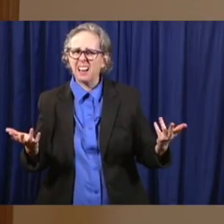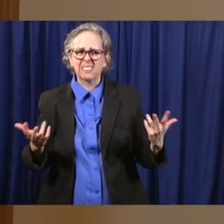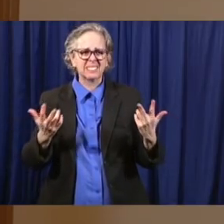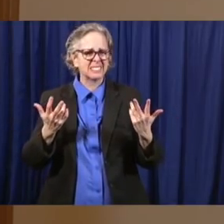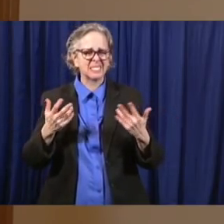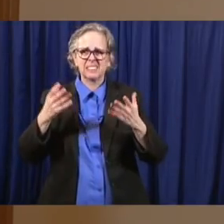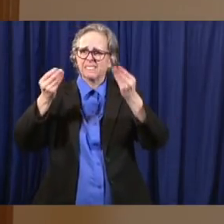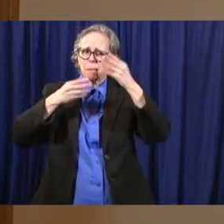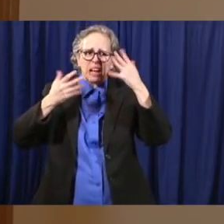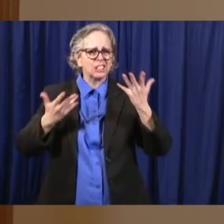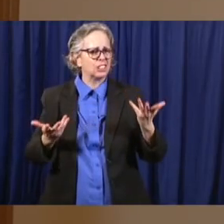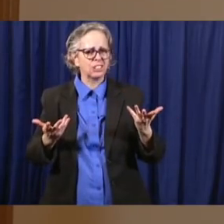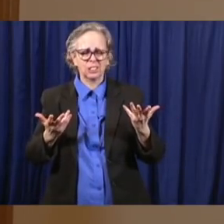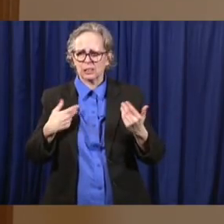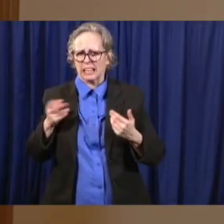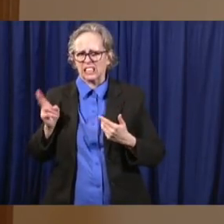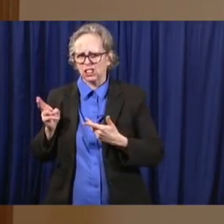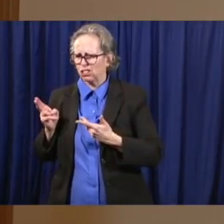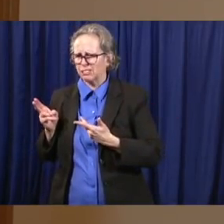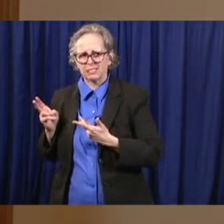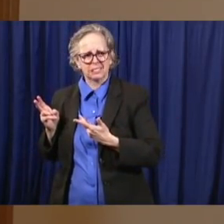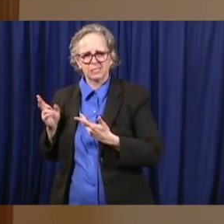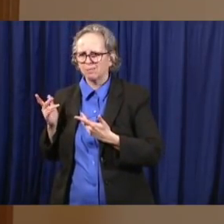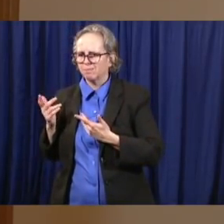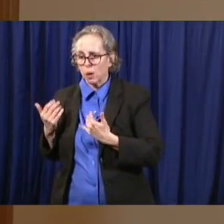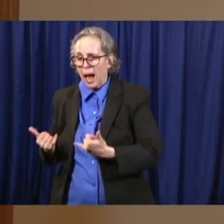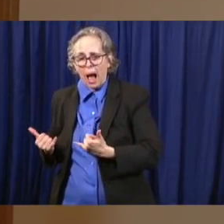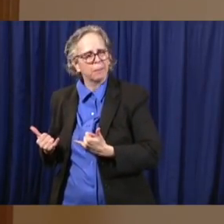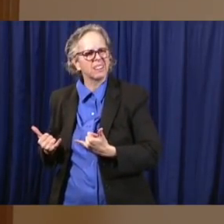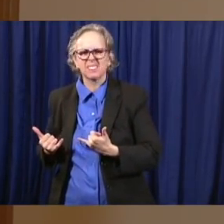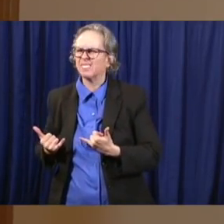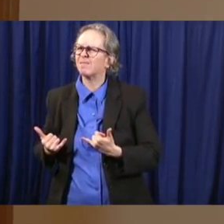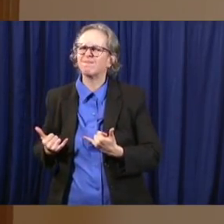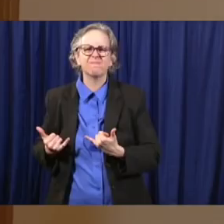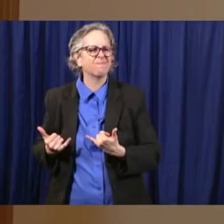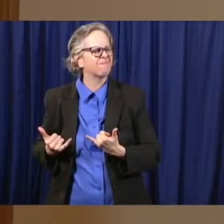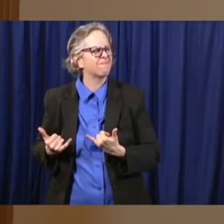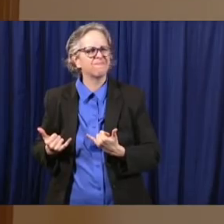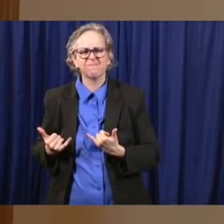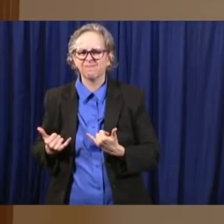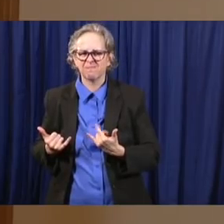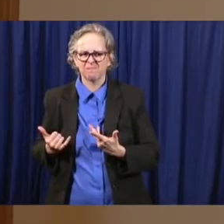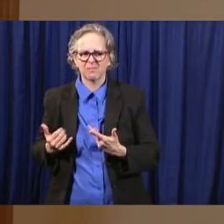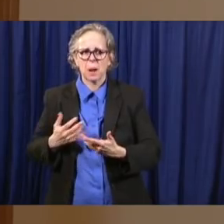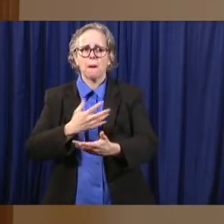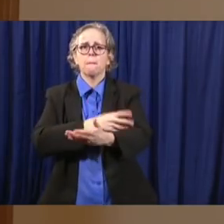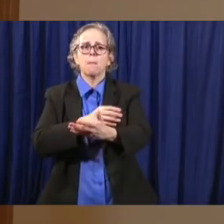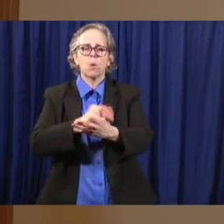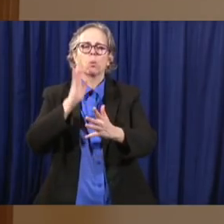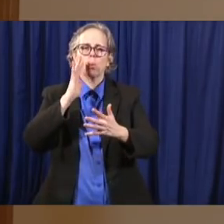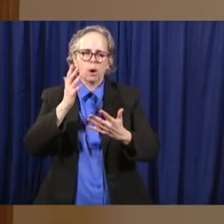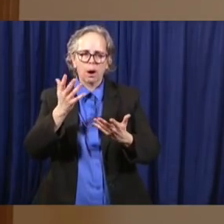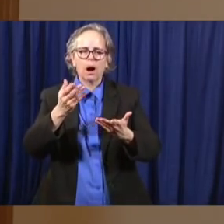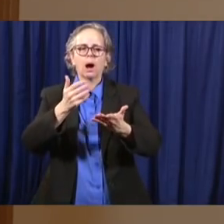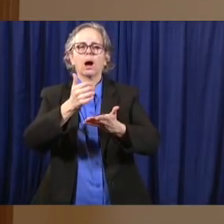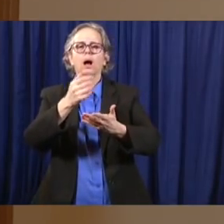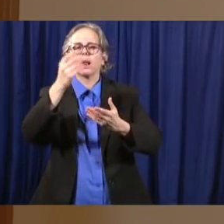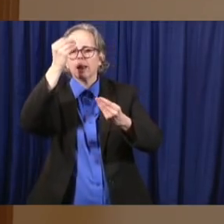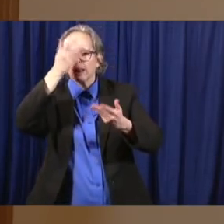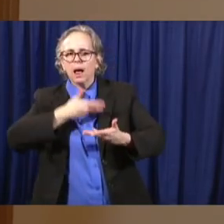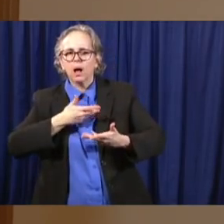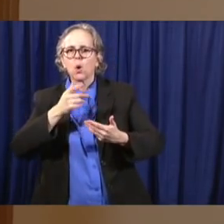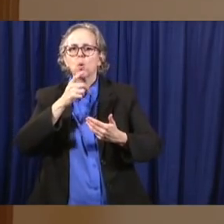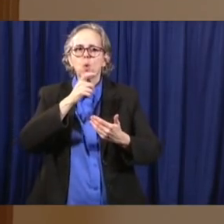not what's happening currently. So we'll be able to go back and learn more about who has actually had the disease and who has fought it